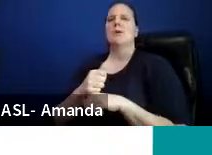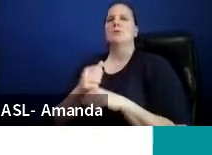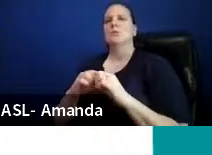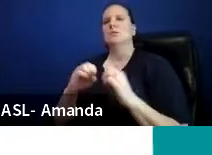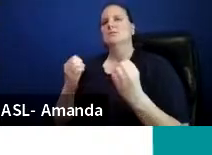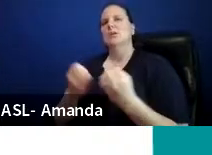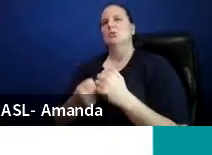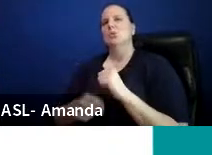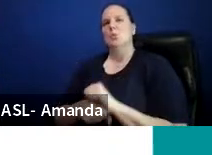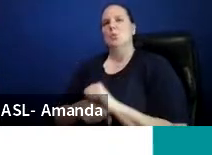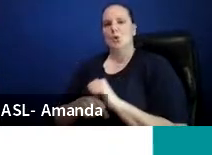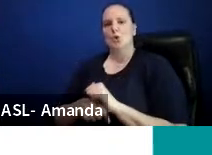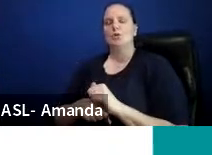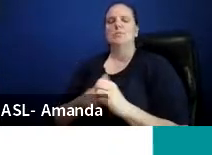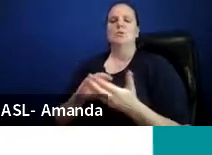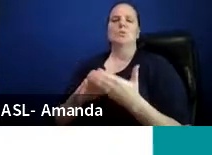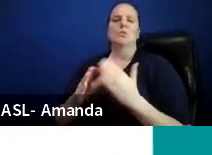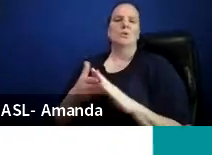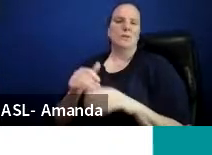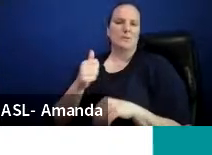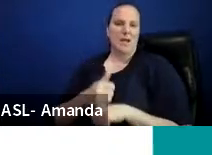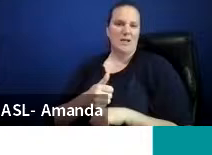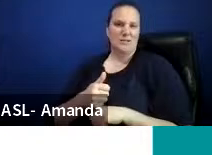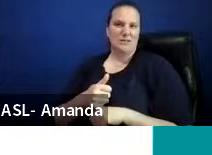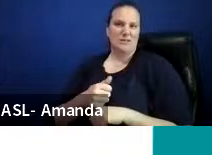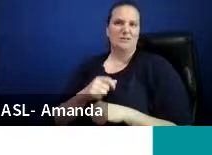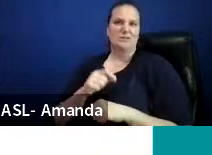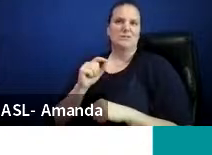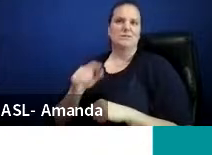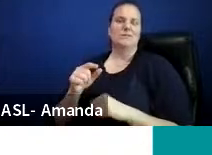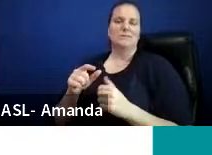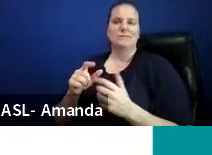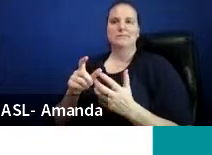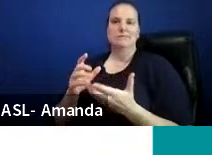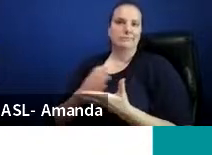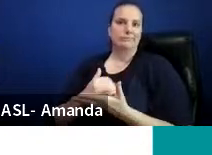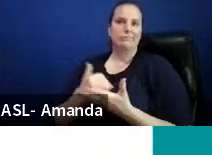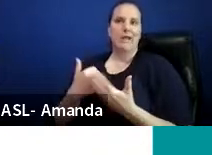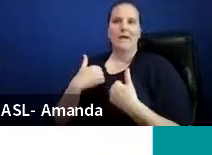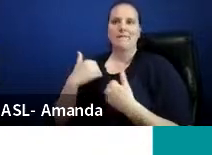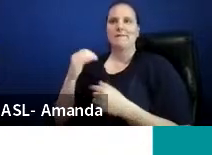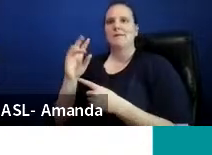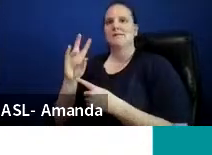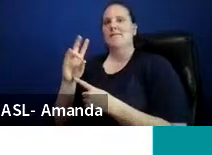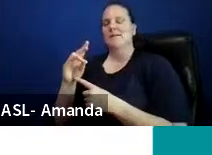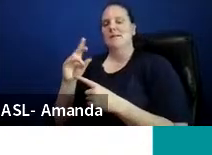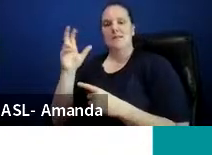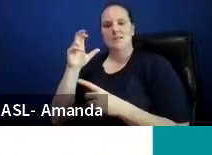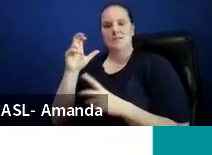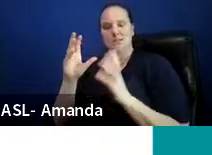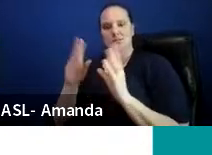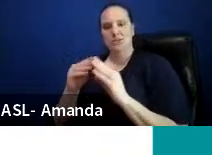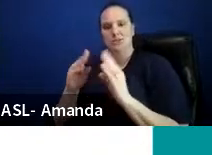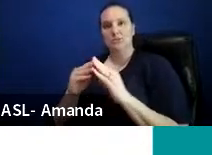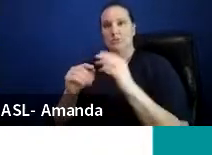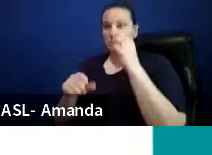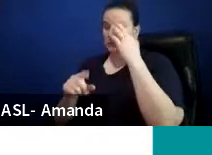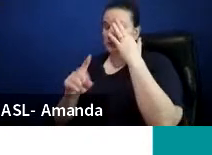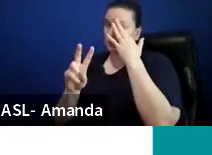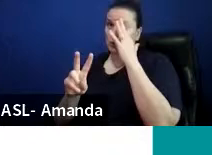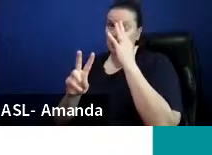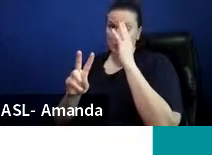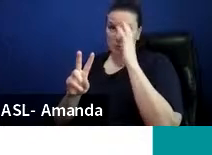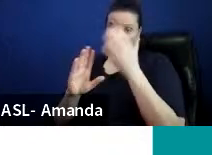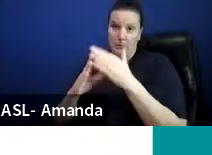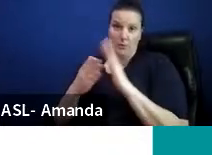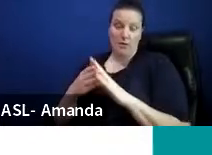organizations' work. So the community-based organizations collectively held 7 listening sessions and 2 community